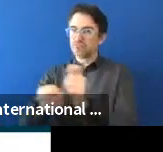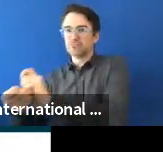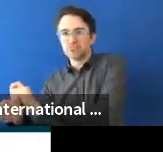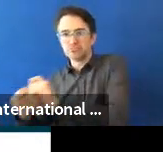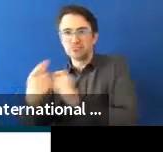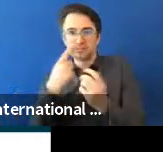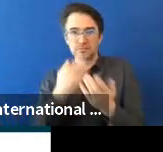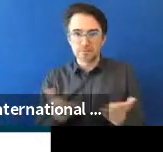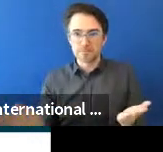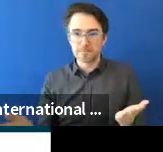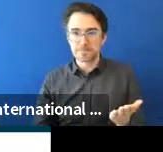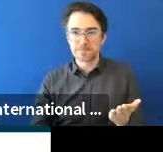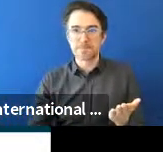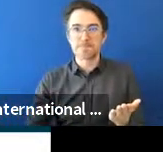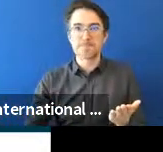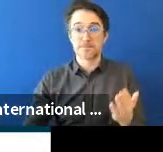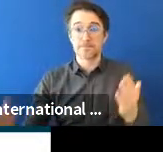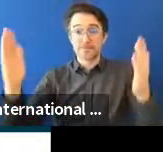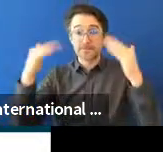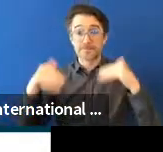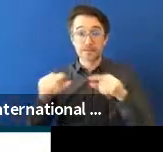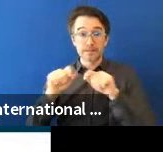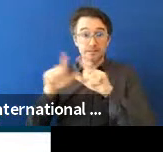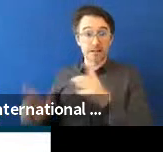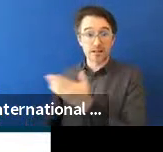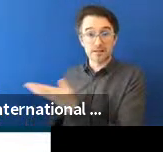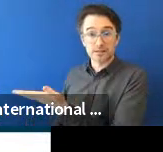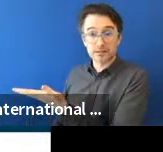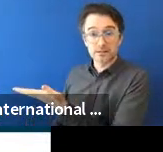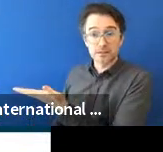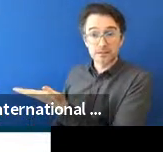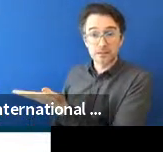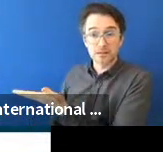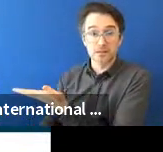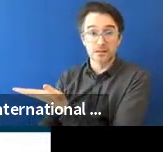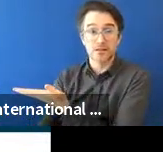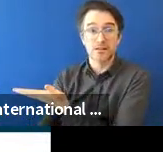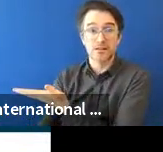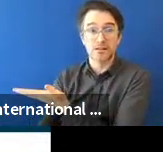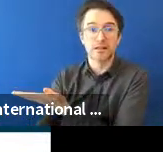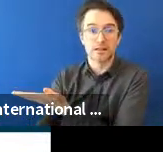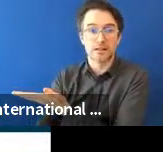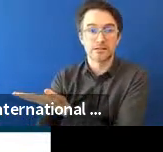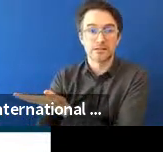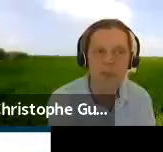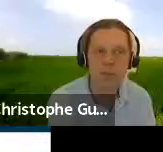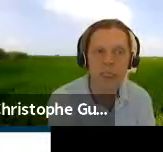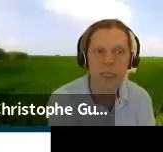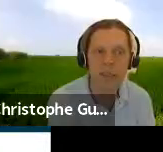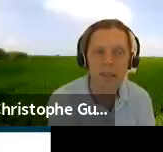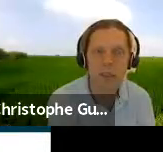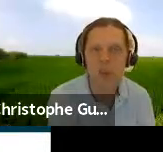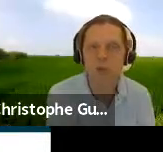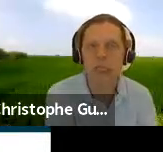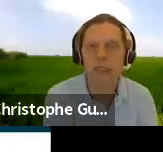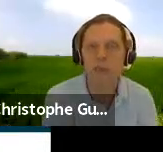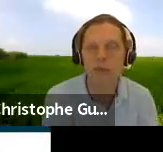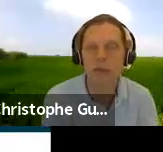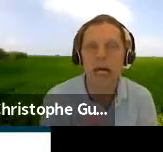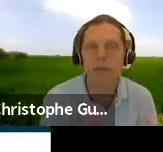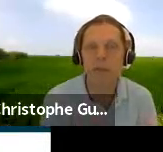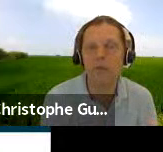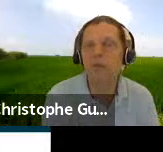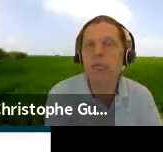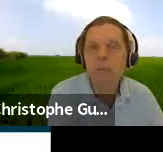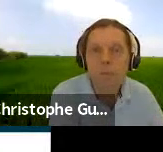This slide will help you to understand why there is sex selection in the first place. So let's